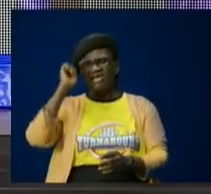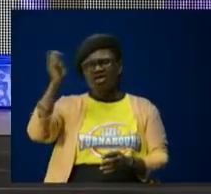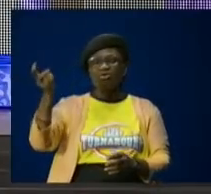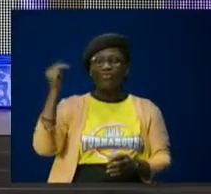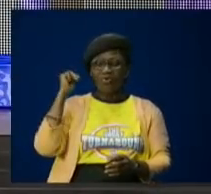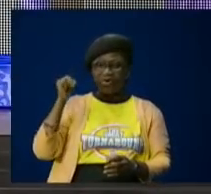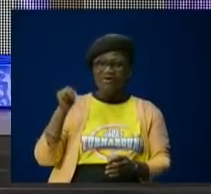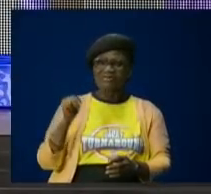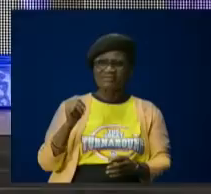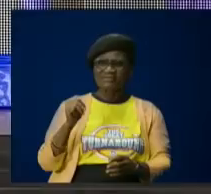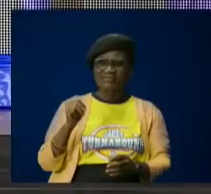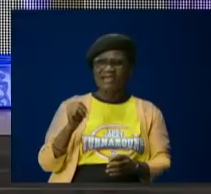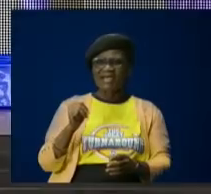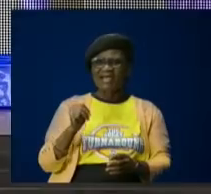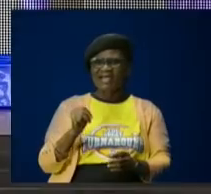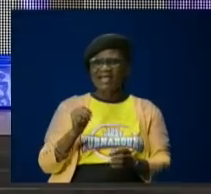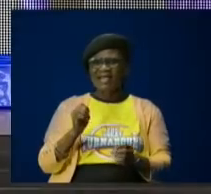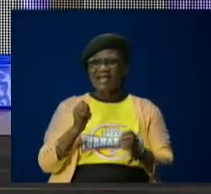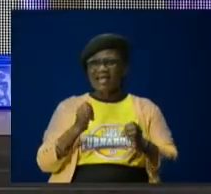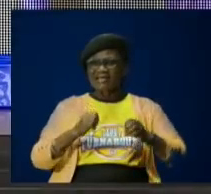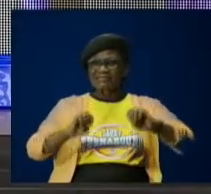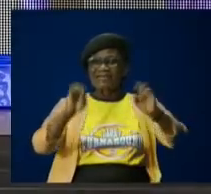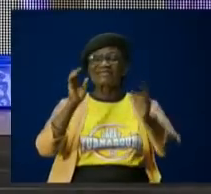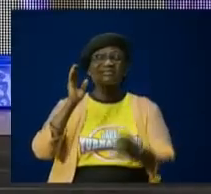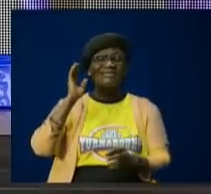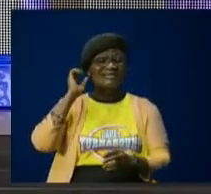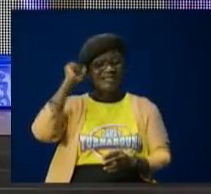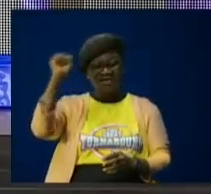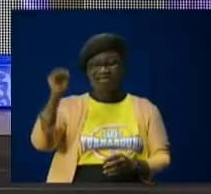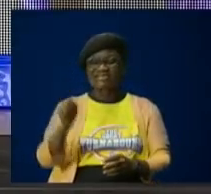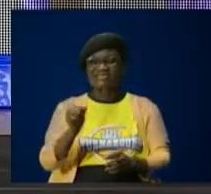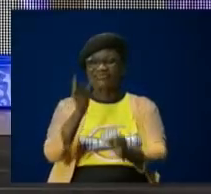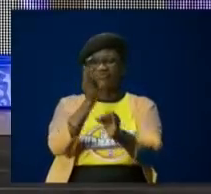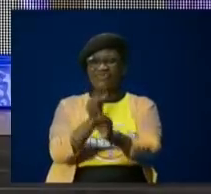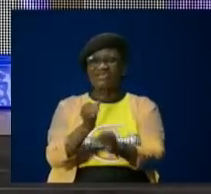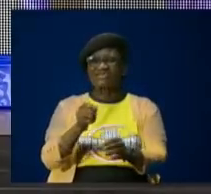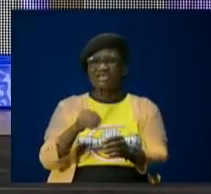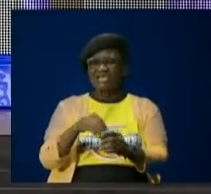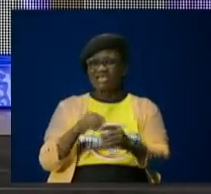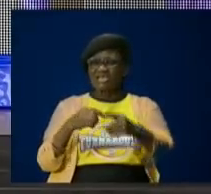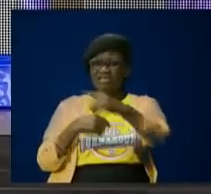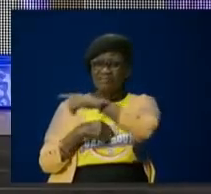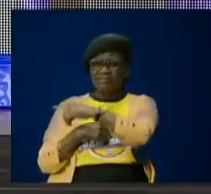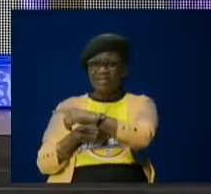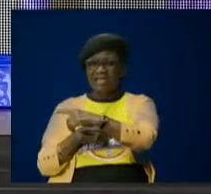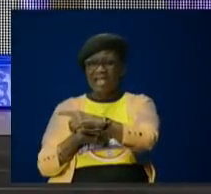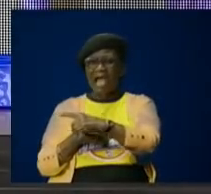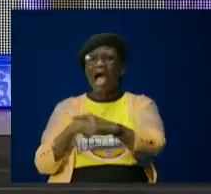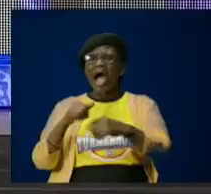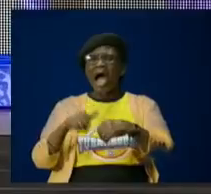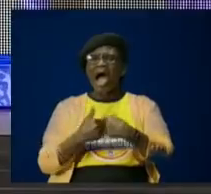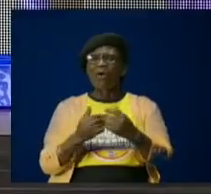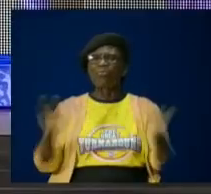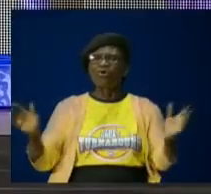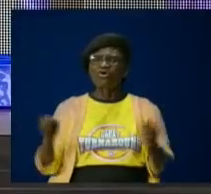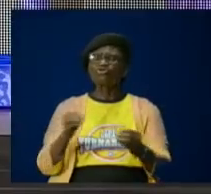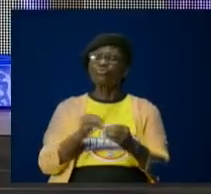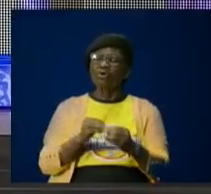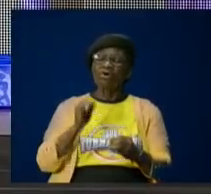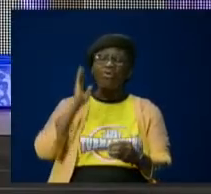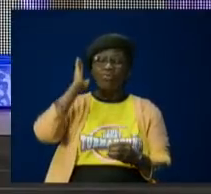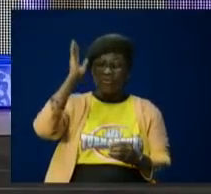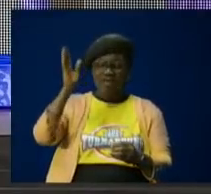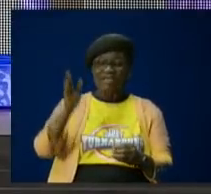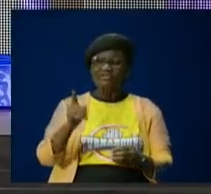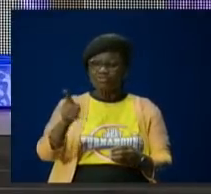So how much more should you have faith in the one who controls the seas?